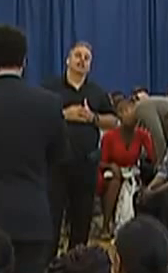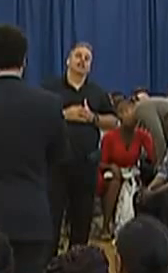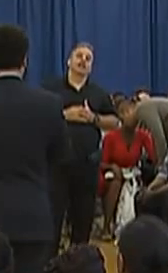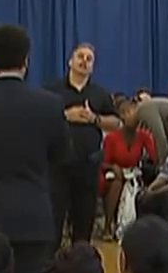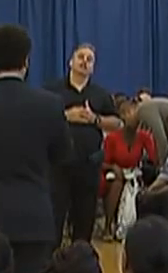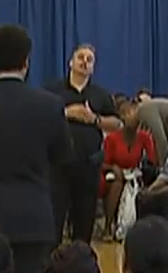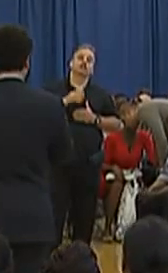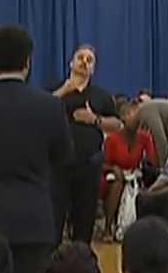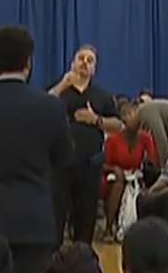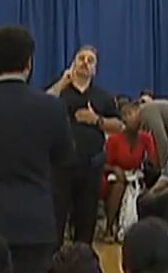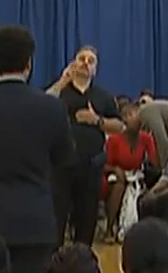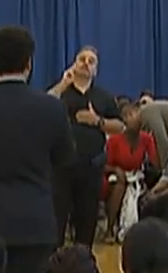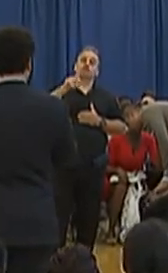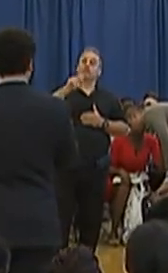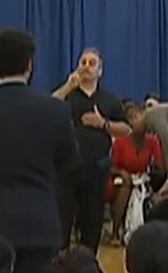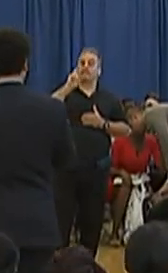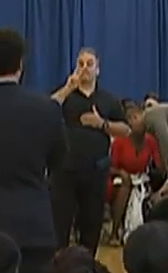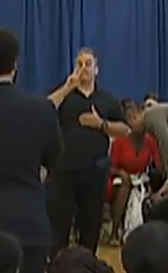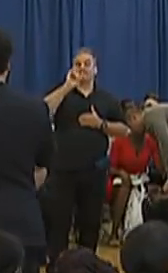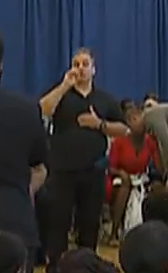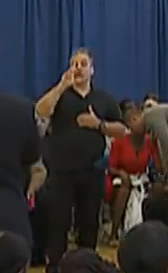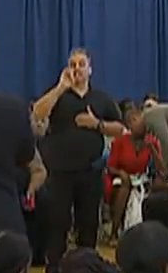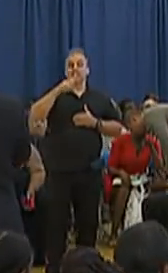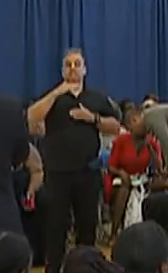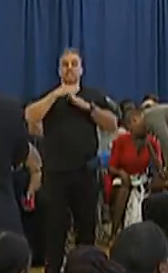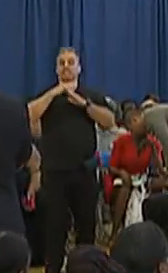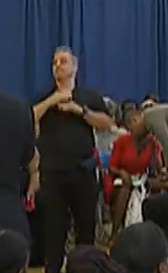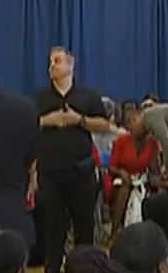True to Life Cure Violence.